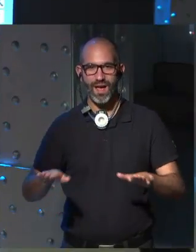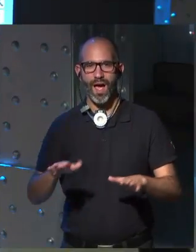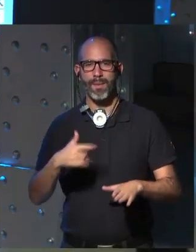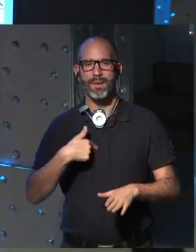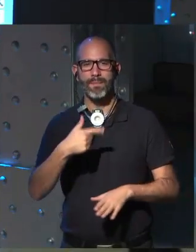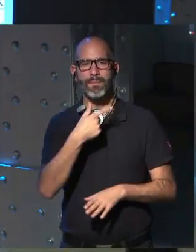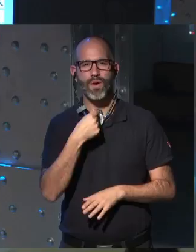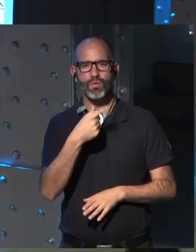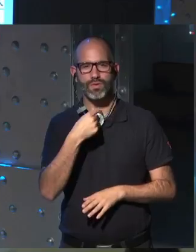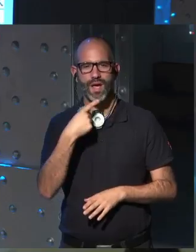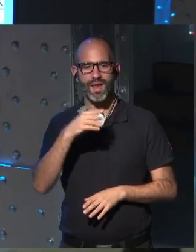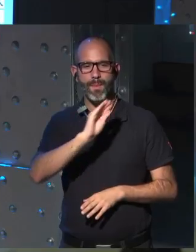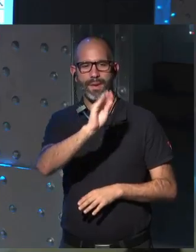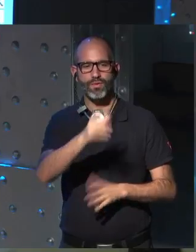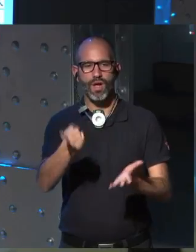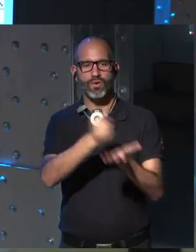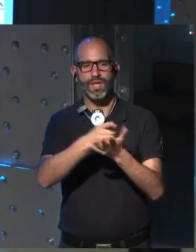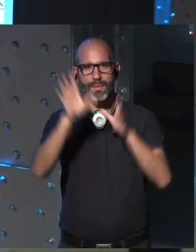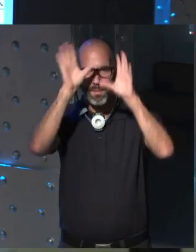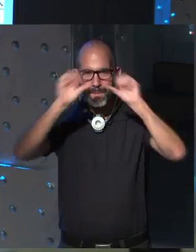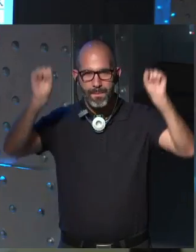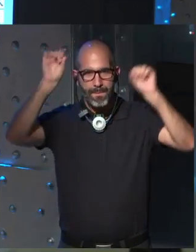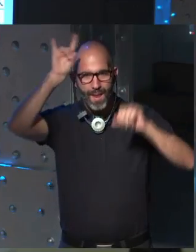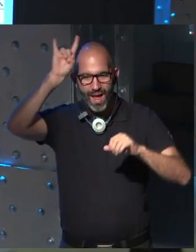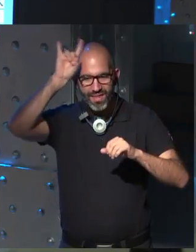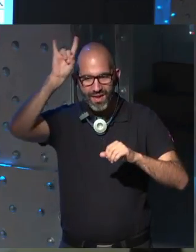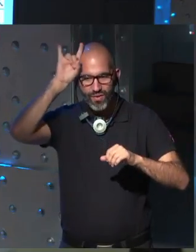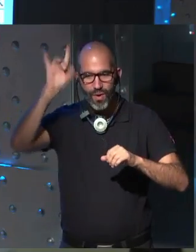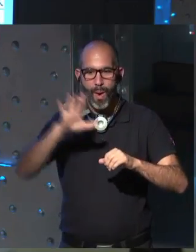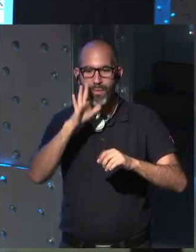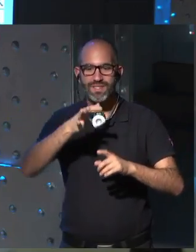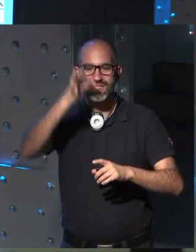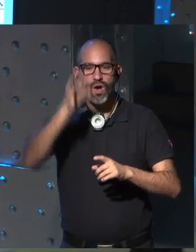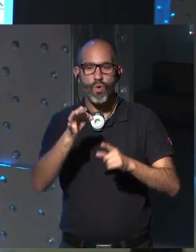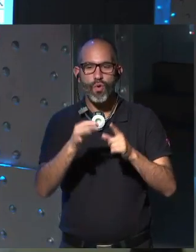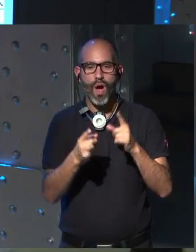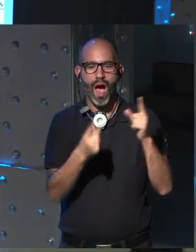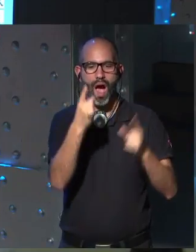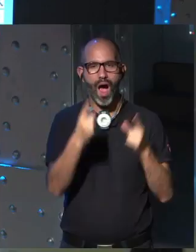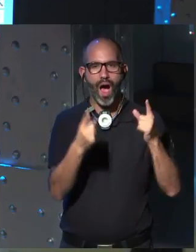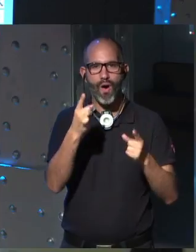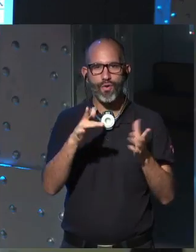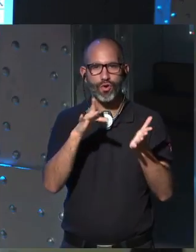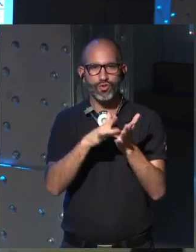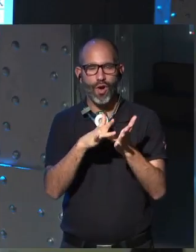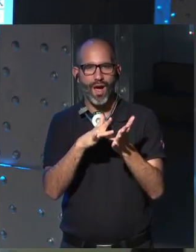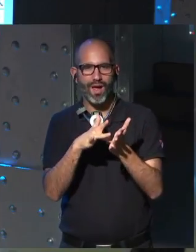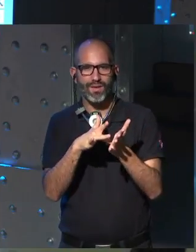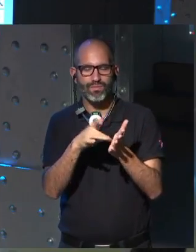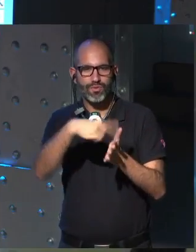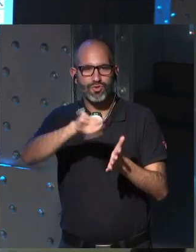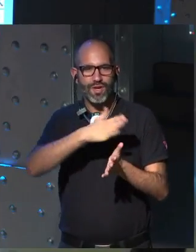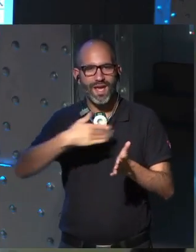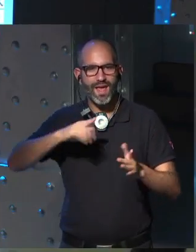this time together. I'd like to go back to the Martians. I'm sure there are a few questions from you that